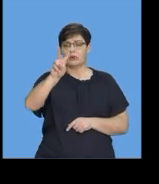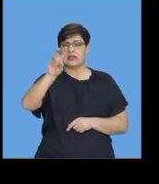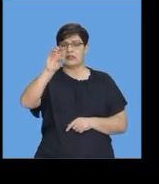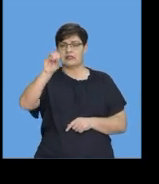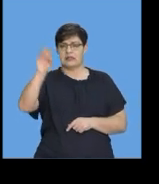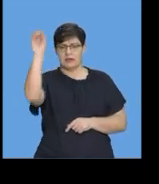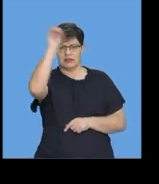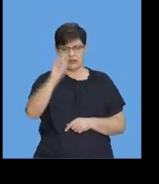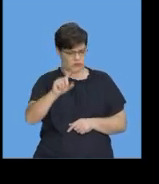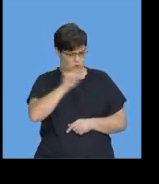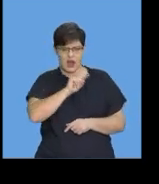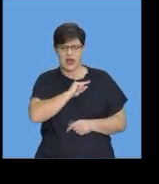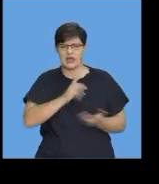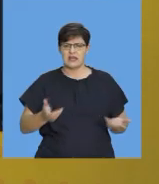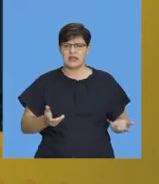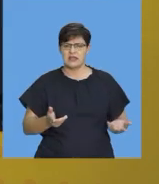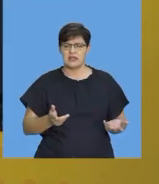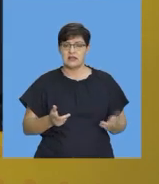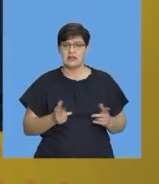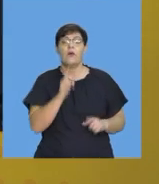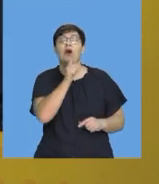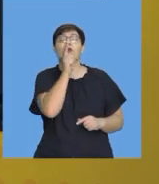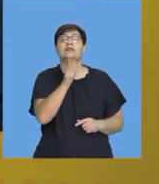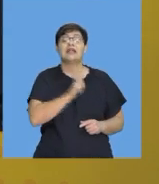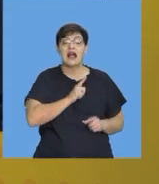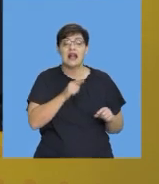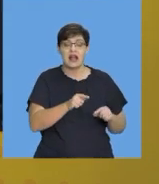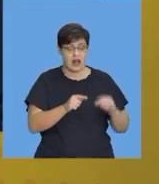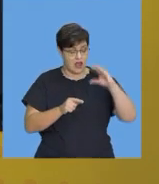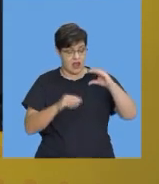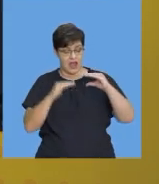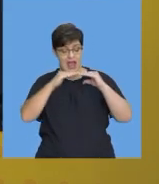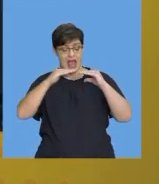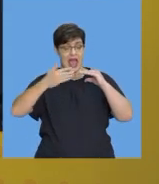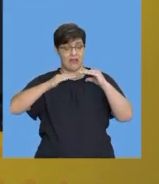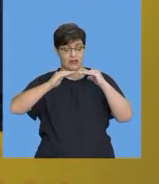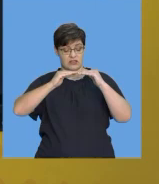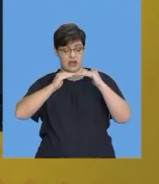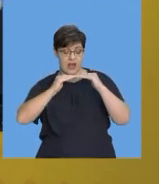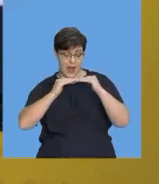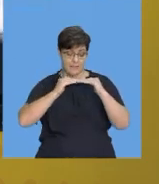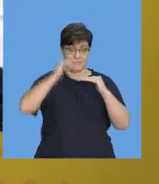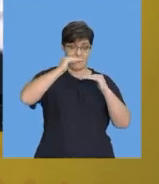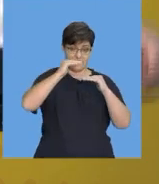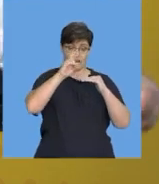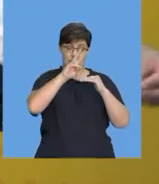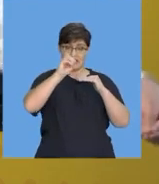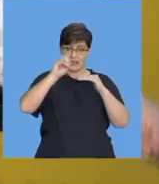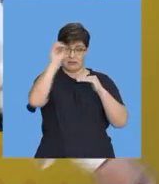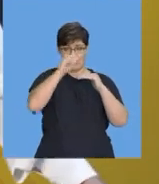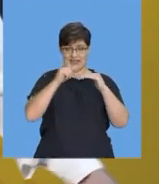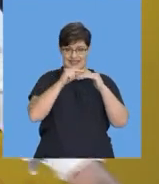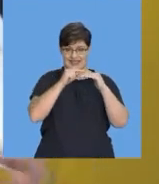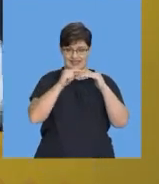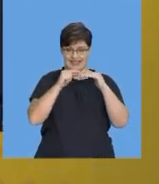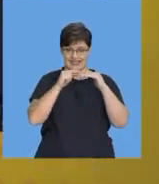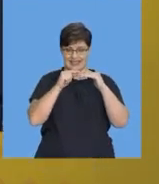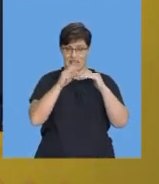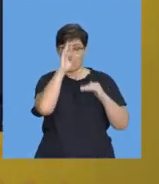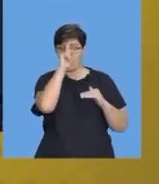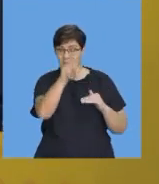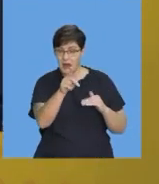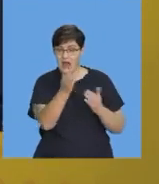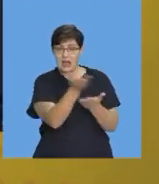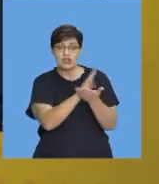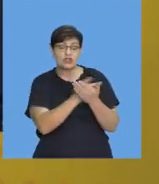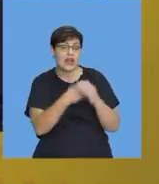120%. Why am I saying that? Because I'm told that that price was 20% above the average price.